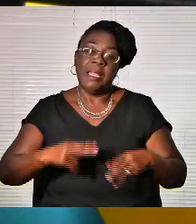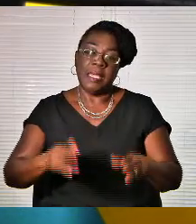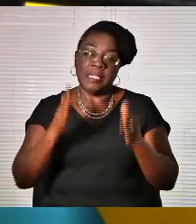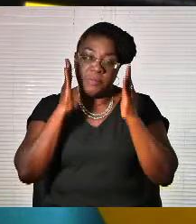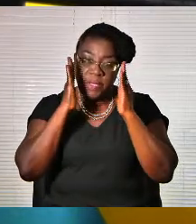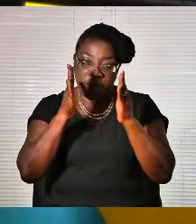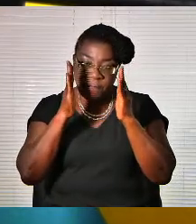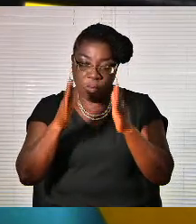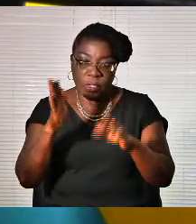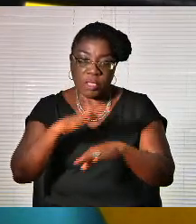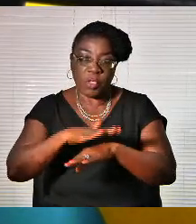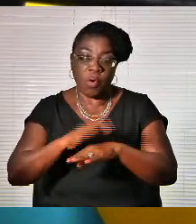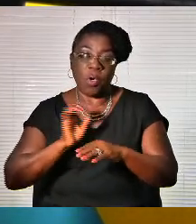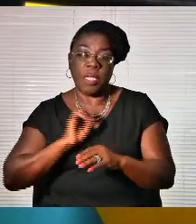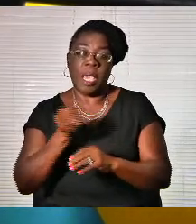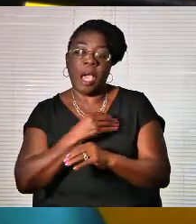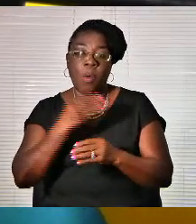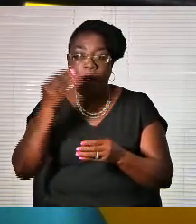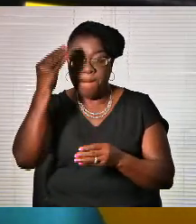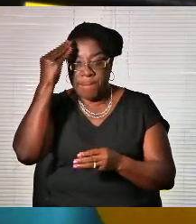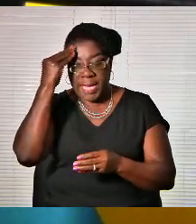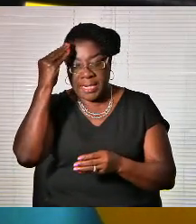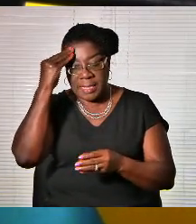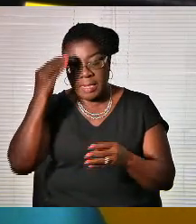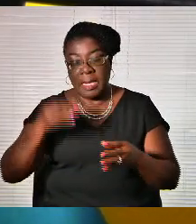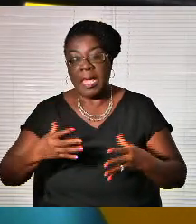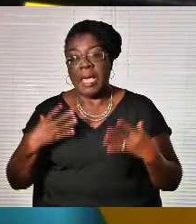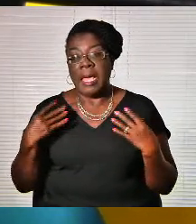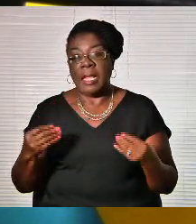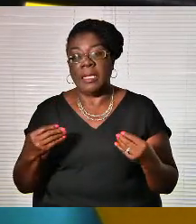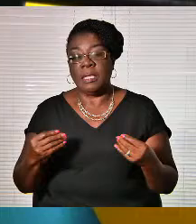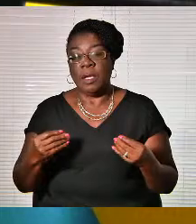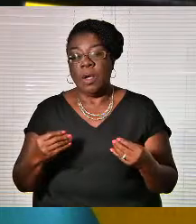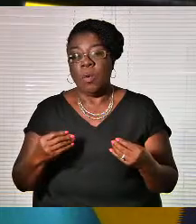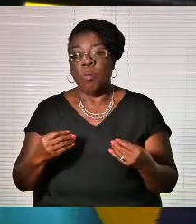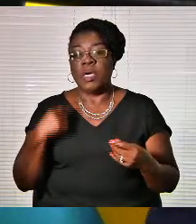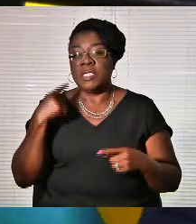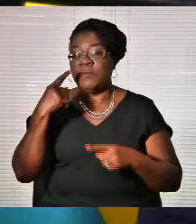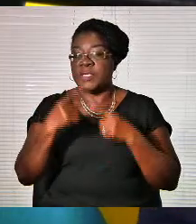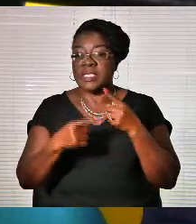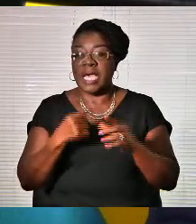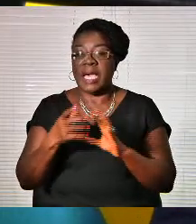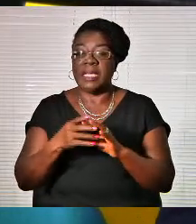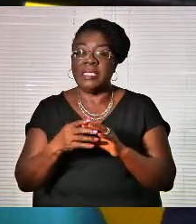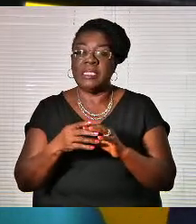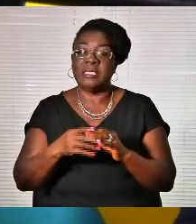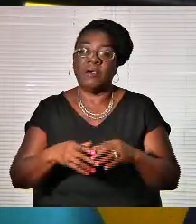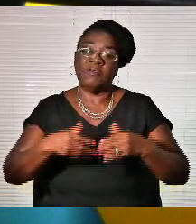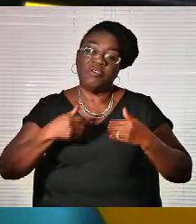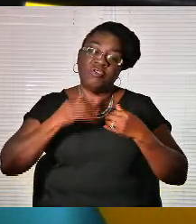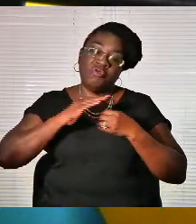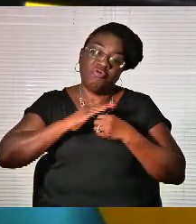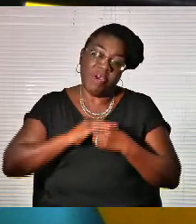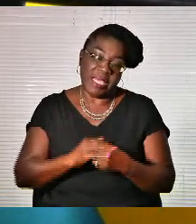for signs of depression, anxiety, stress, and insomnia.